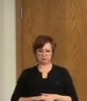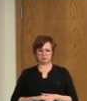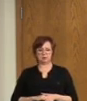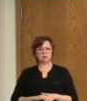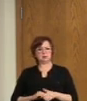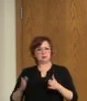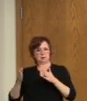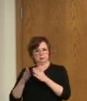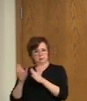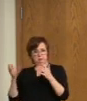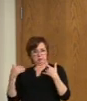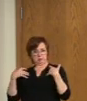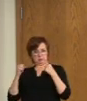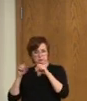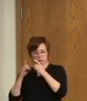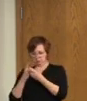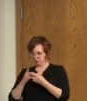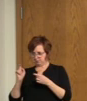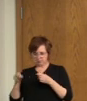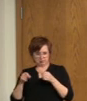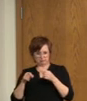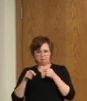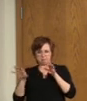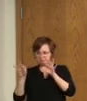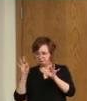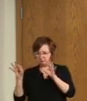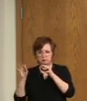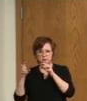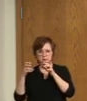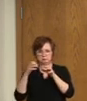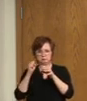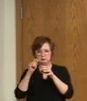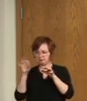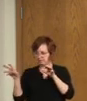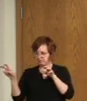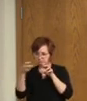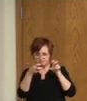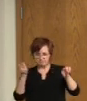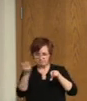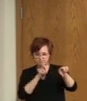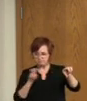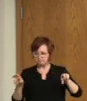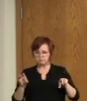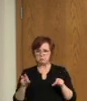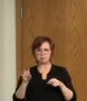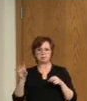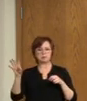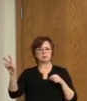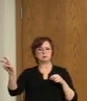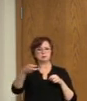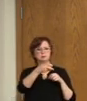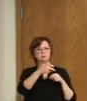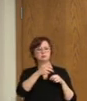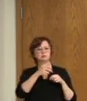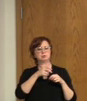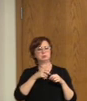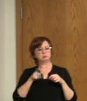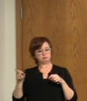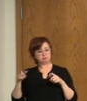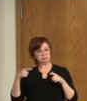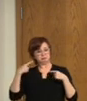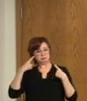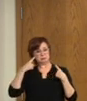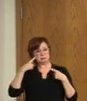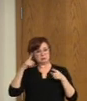had some clusters early in the spring, but with increased transmission, they are managing the staffing in